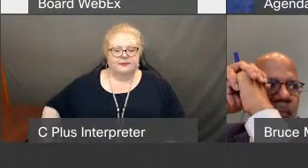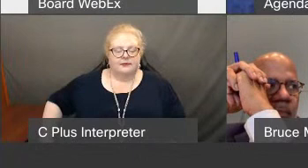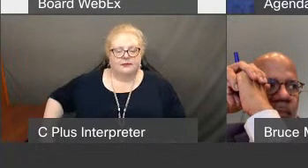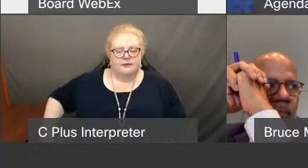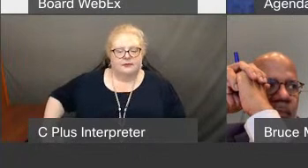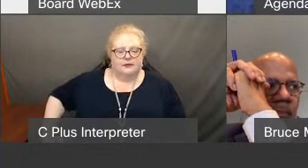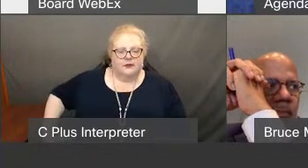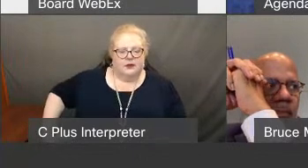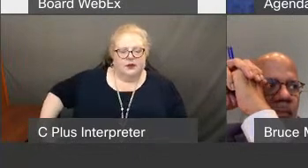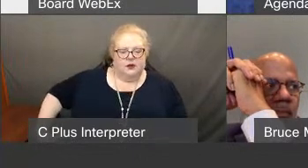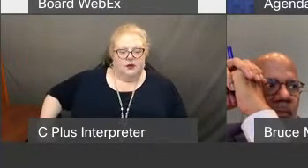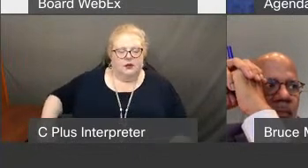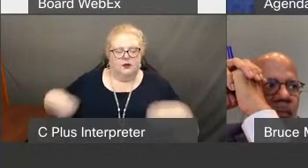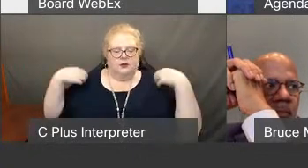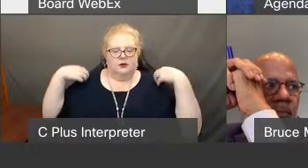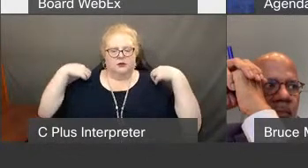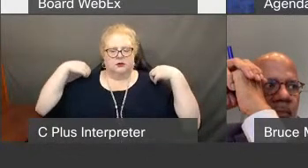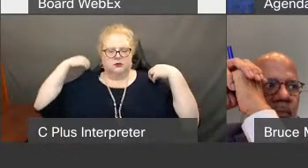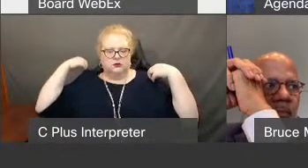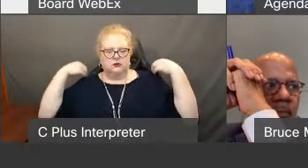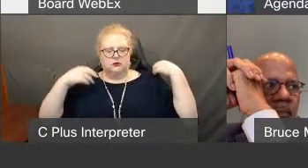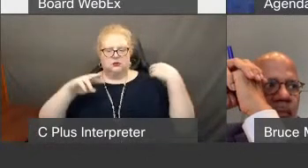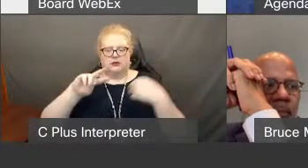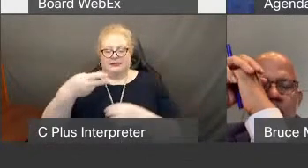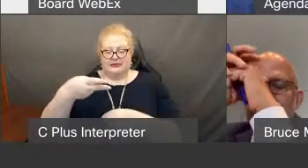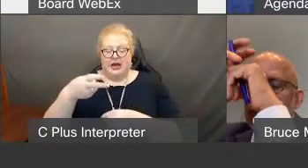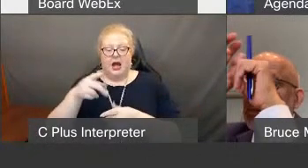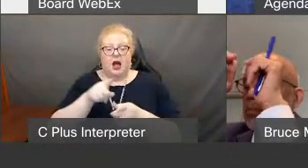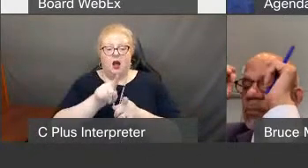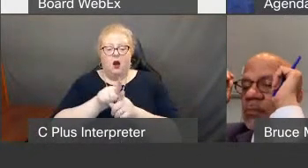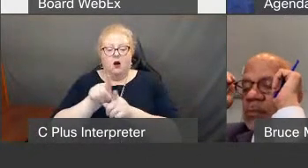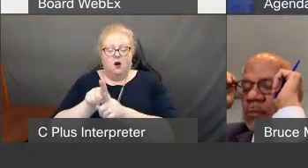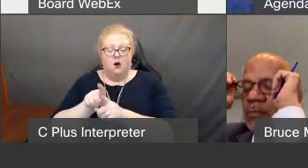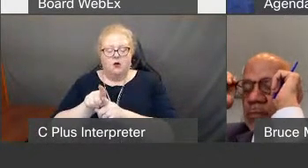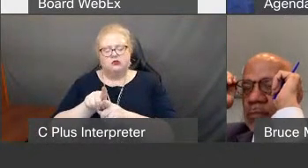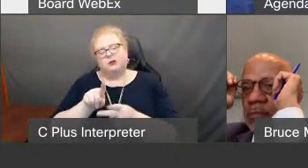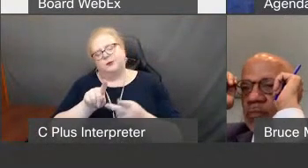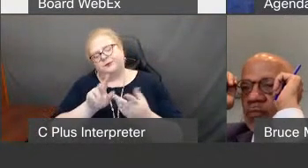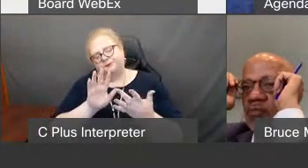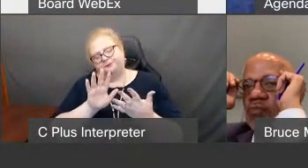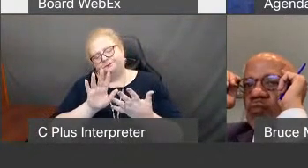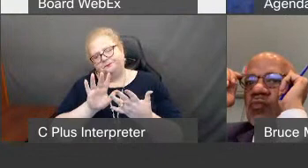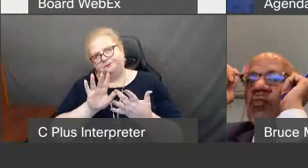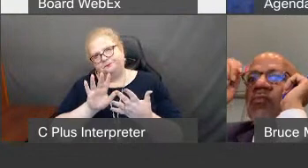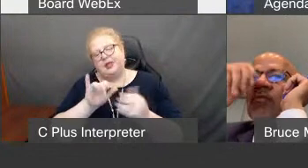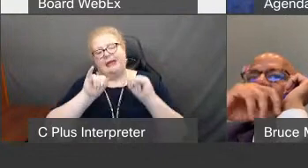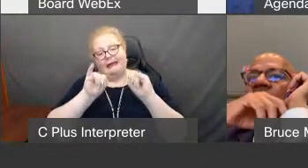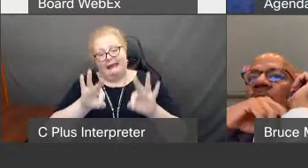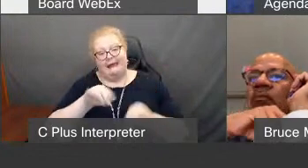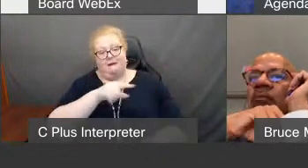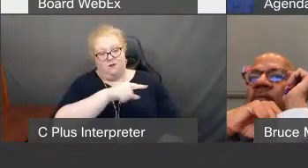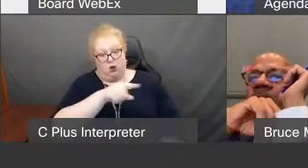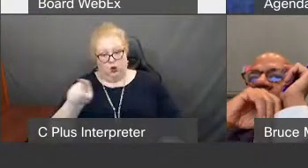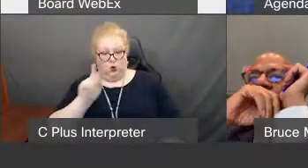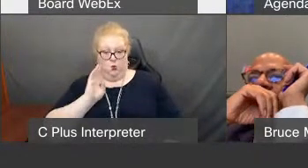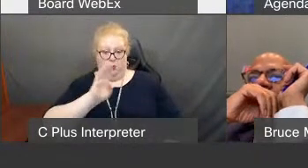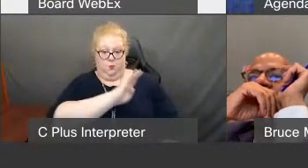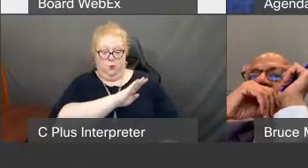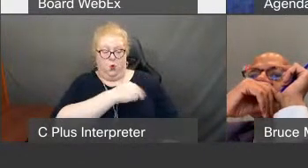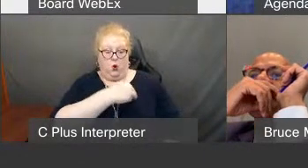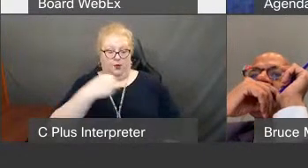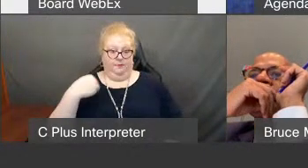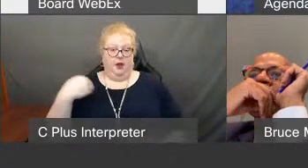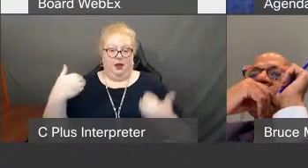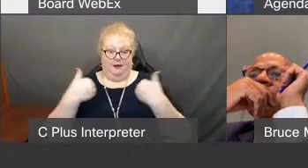Secondly, one of the things, if every board member, if you have a recommendation, and we're